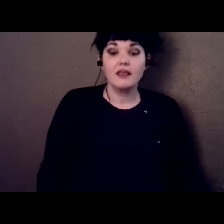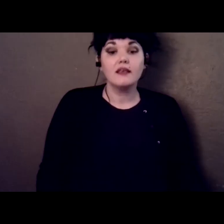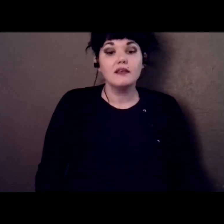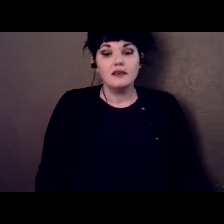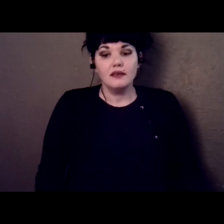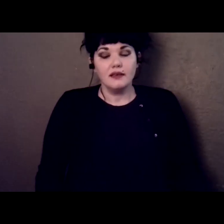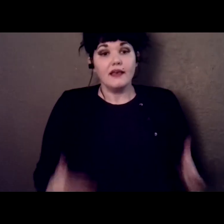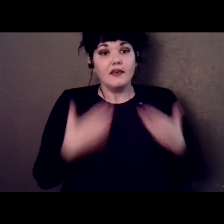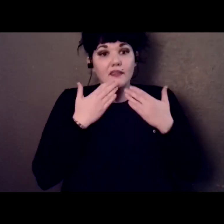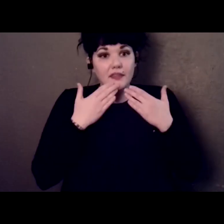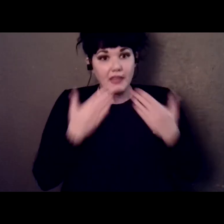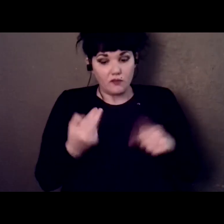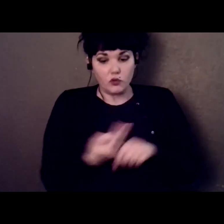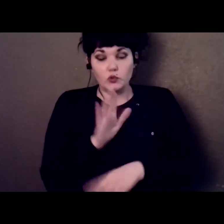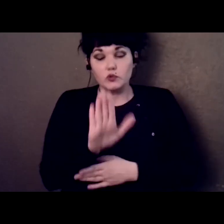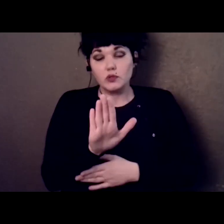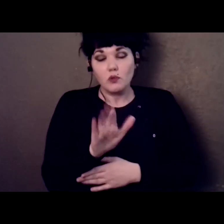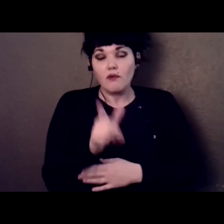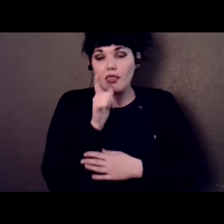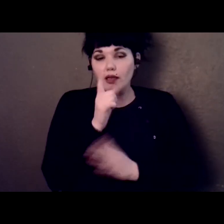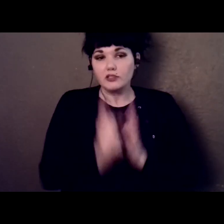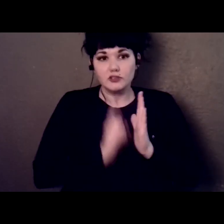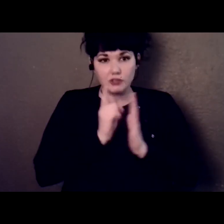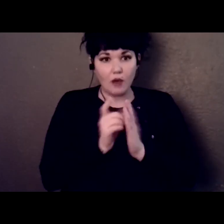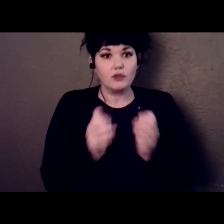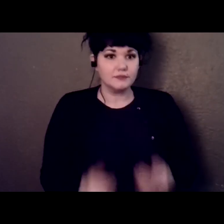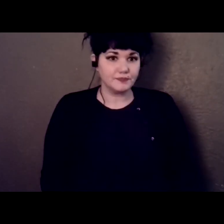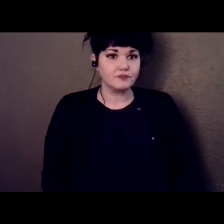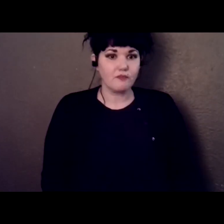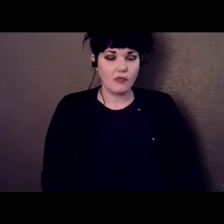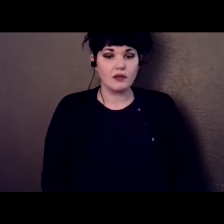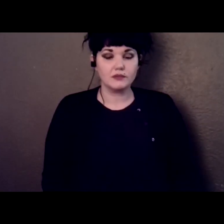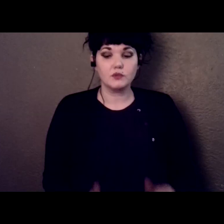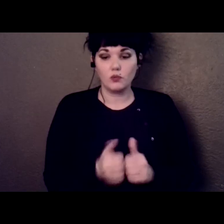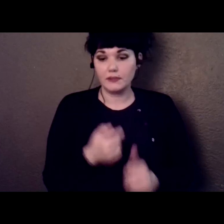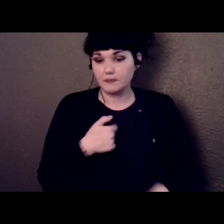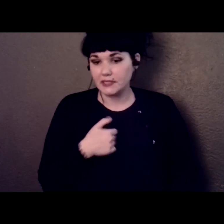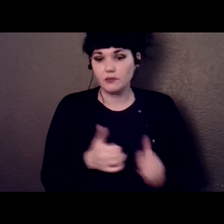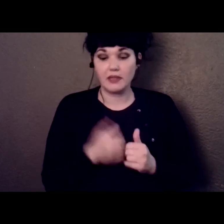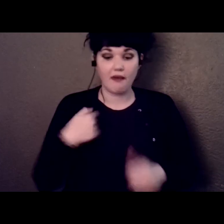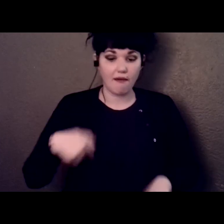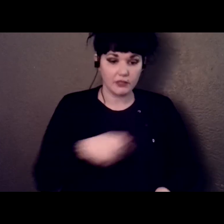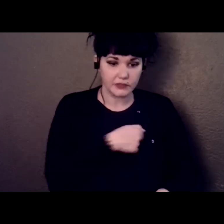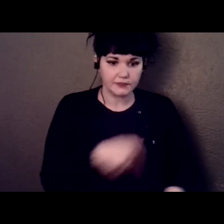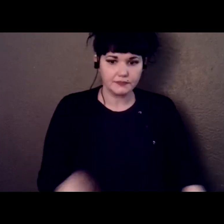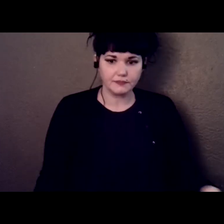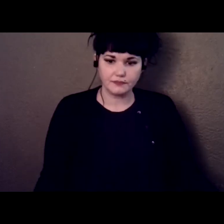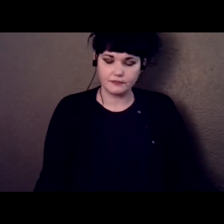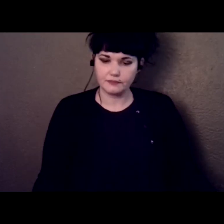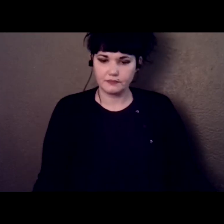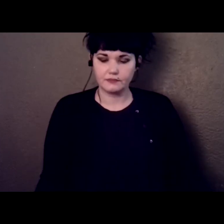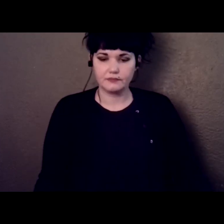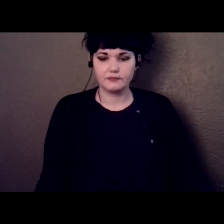your lunch hour with me, with us today. And I'm hoping that this information, and this is